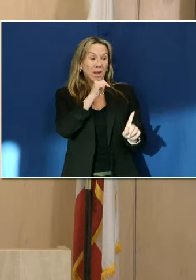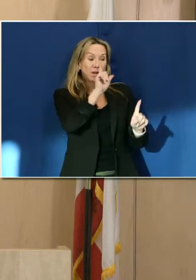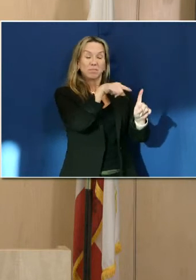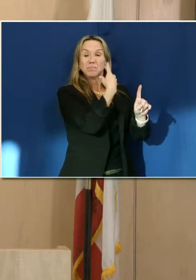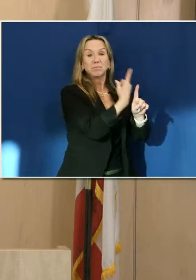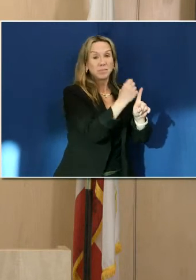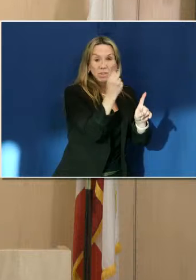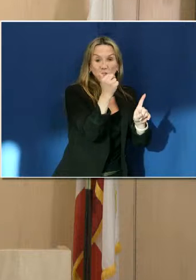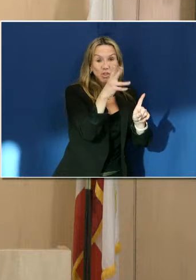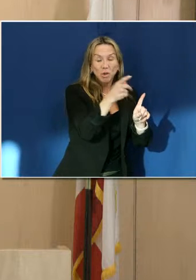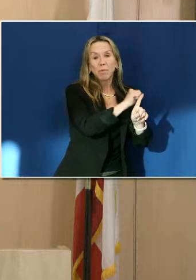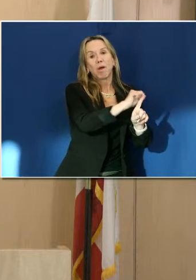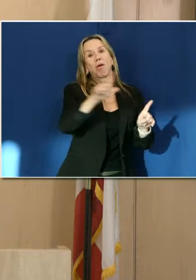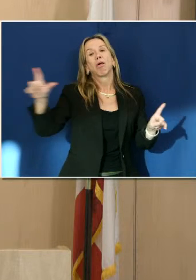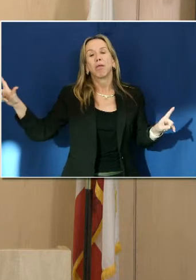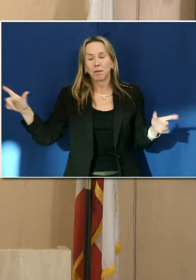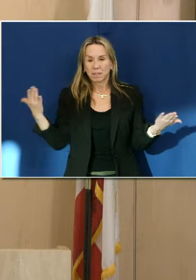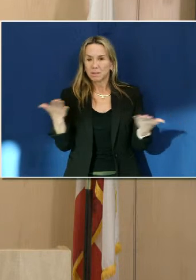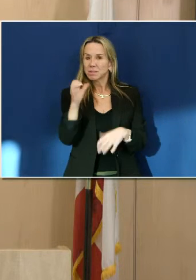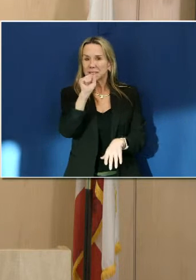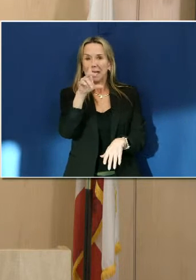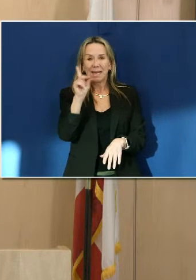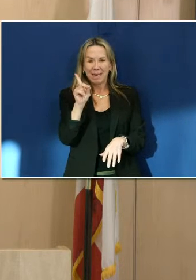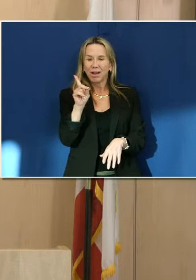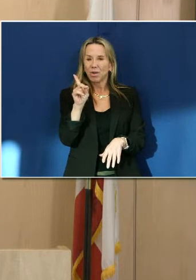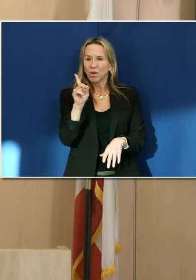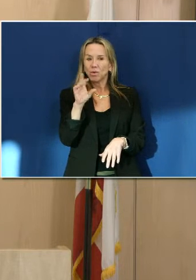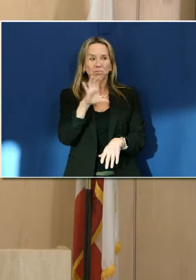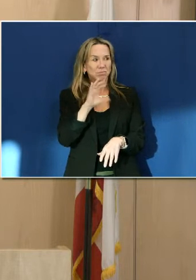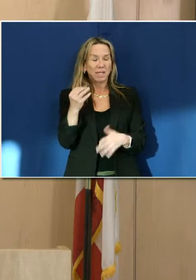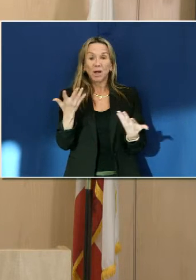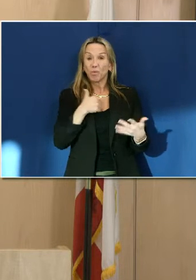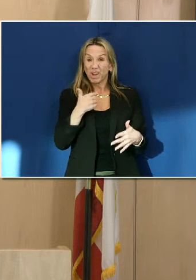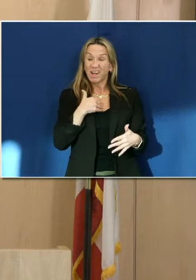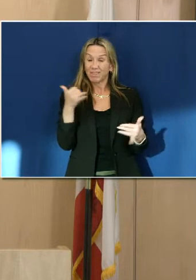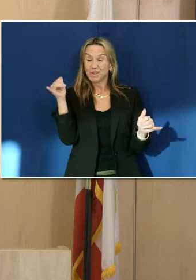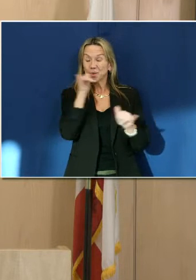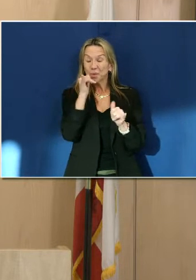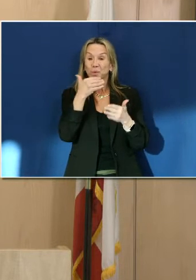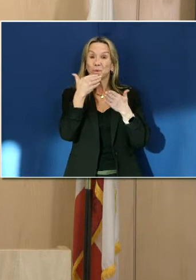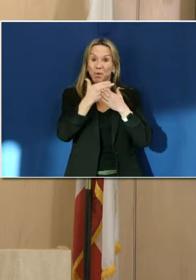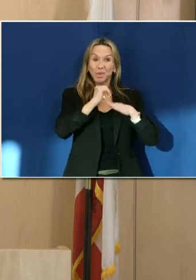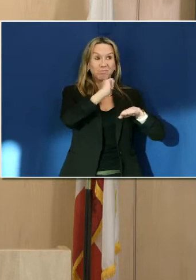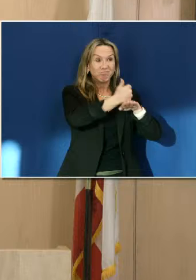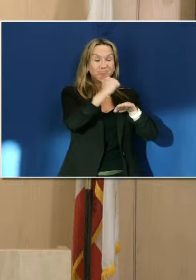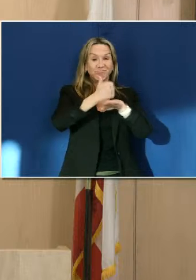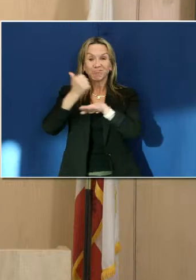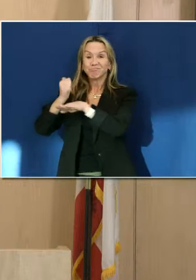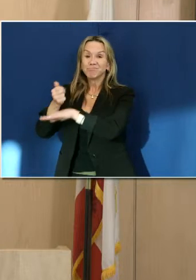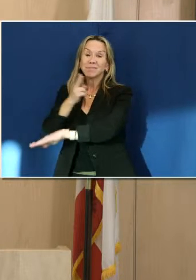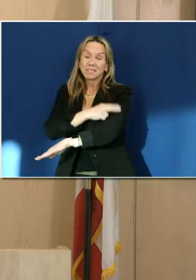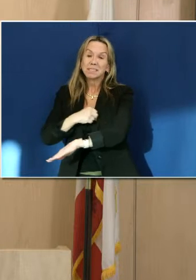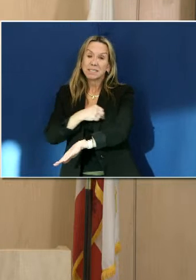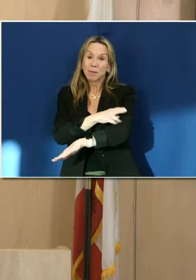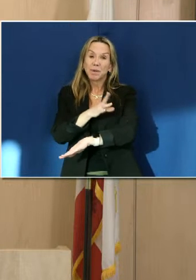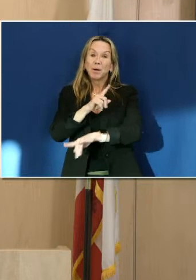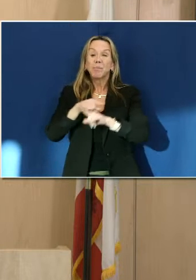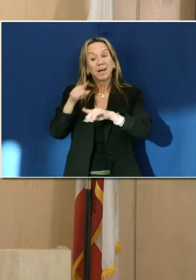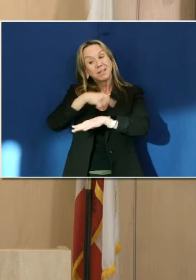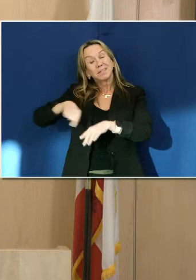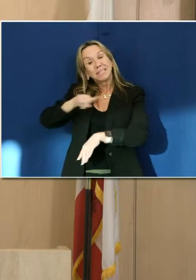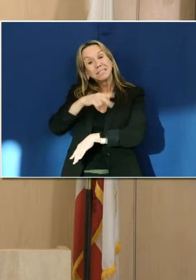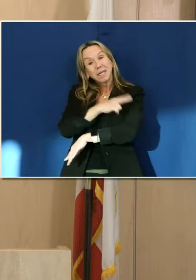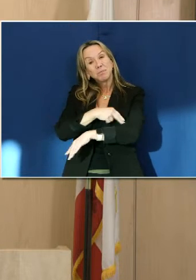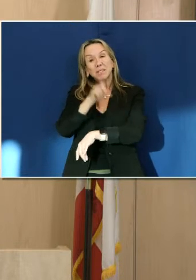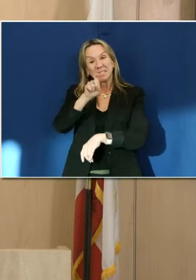hospitals in San Diego County. We have an incredible team of hospitals in this region that are all working together, but they need your support.